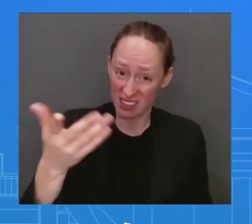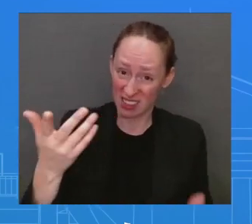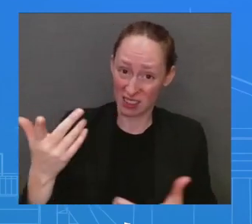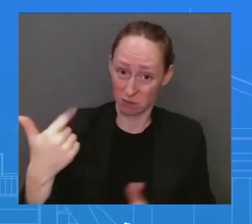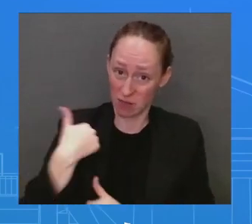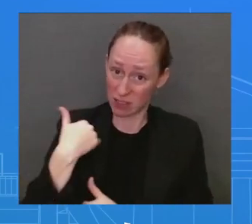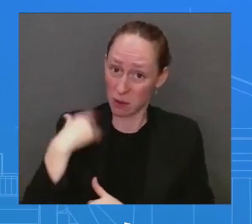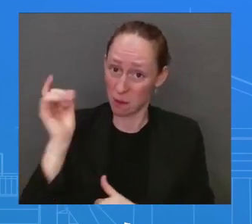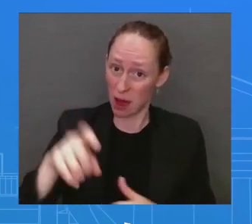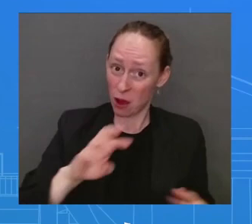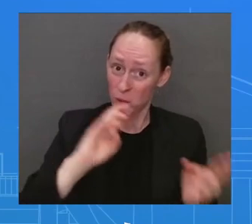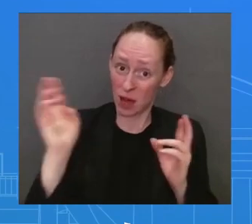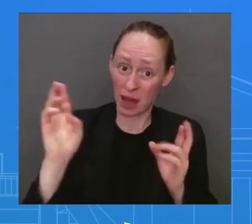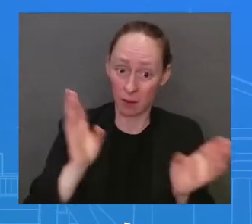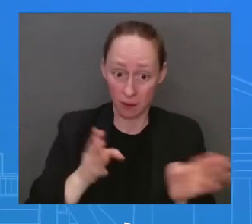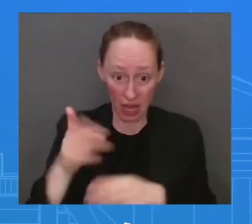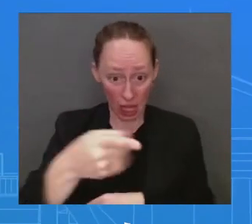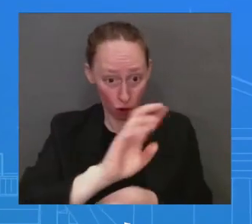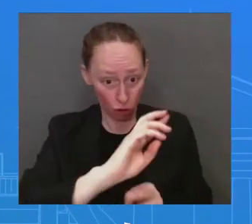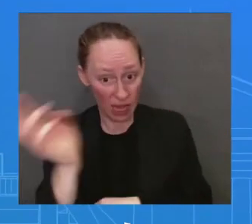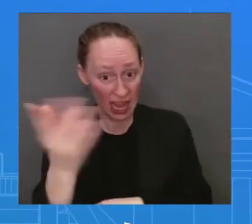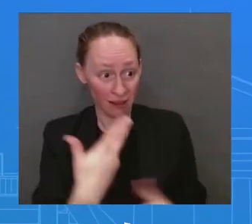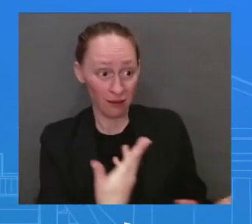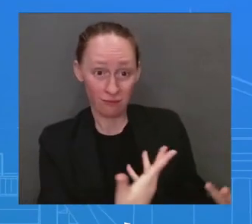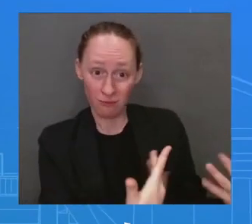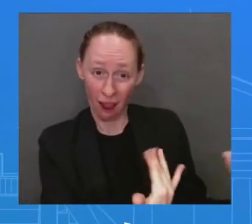Americans from the Middle East?